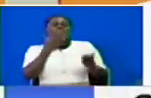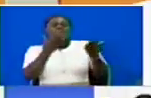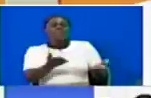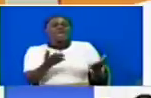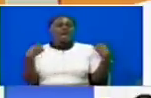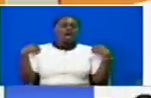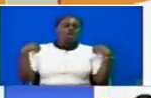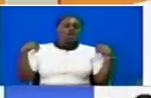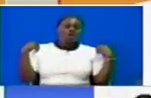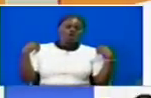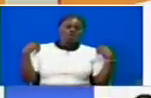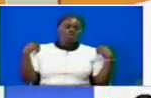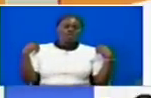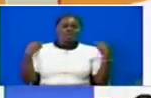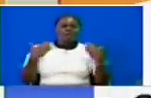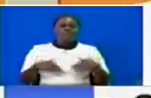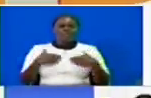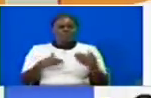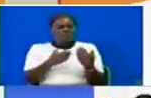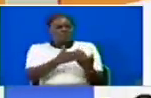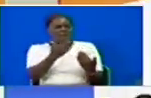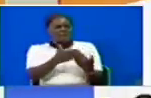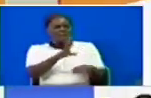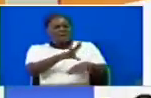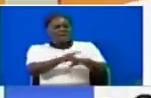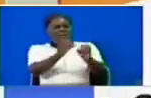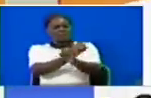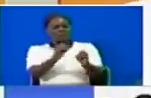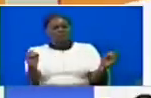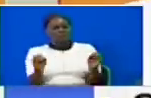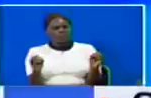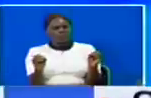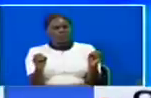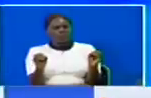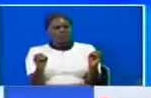uniforms and athletes not being treated nicely.